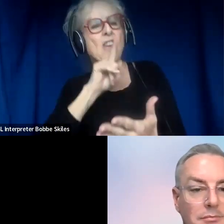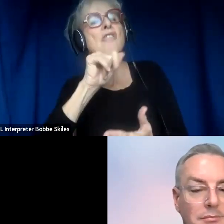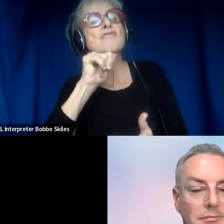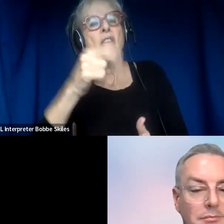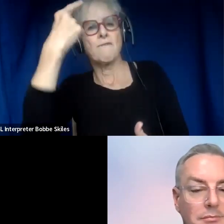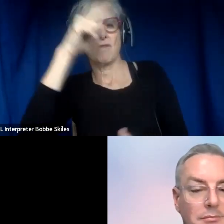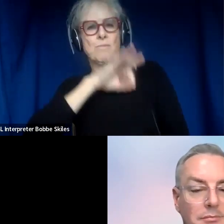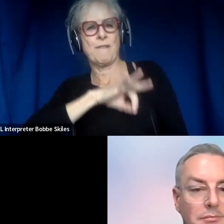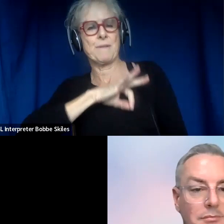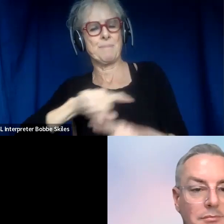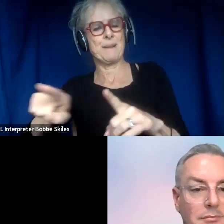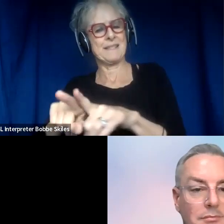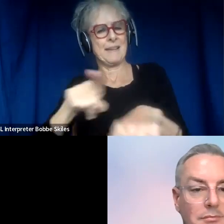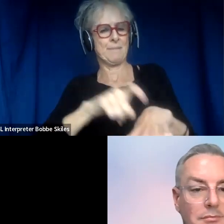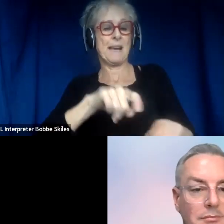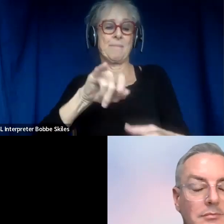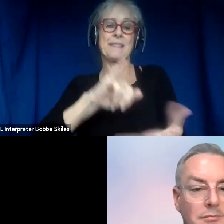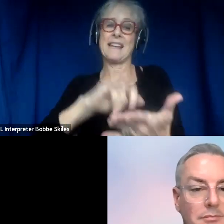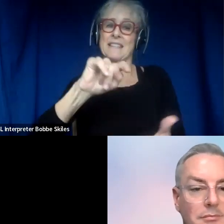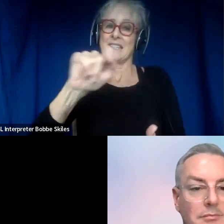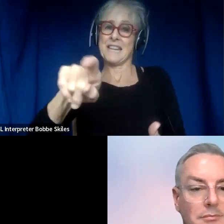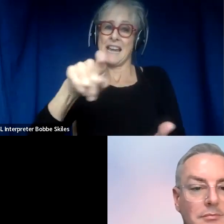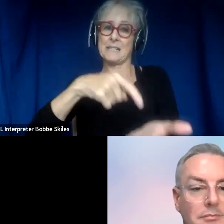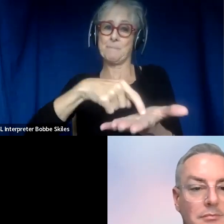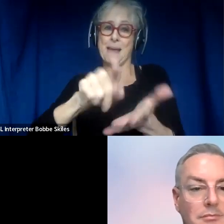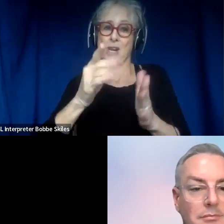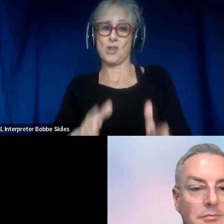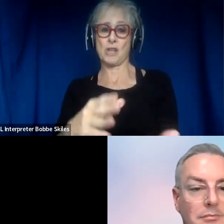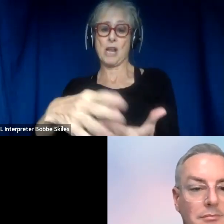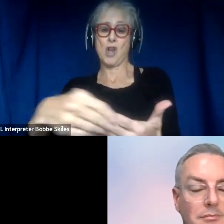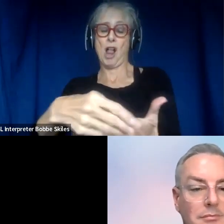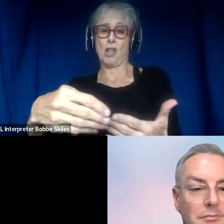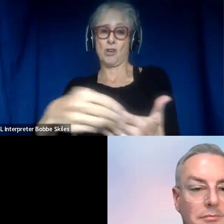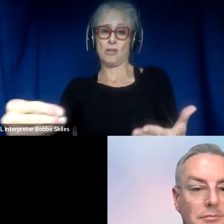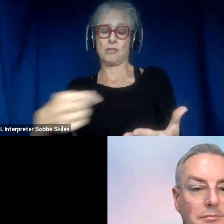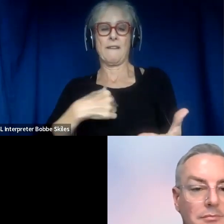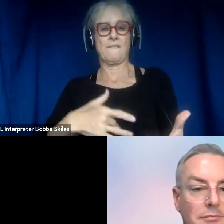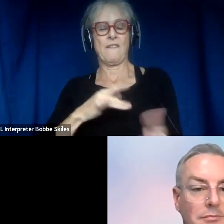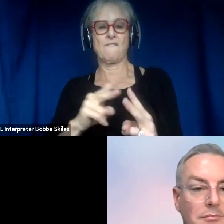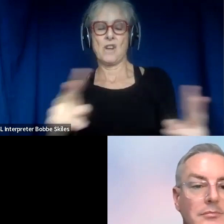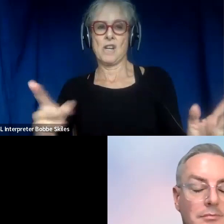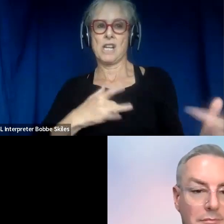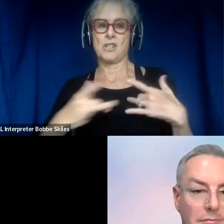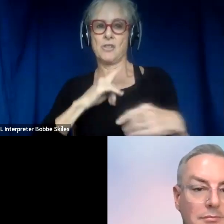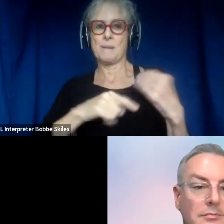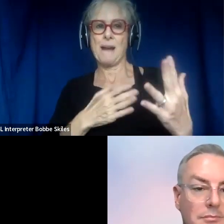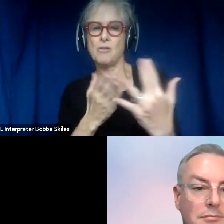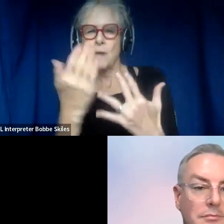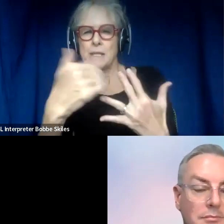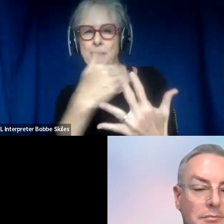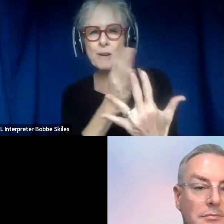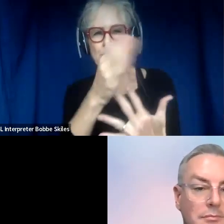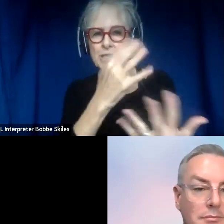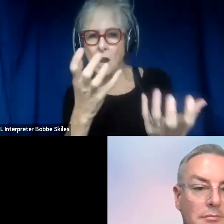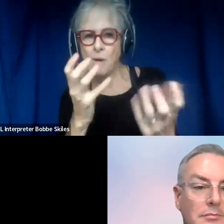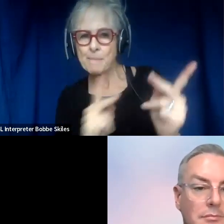the money is still taxpayer dollars. And so I still am very concerned about transparency, access to